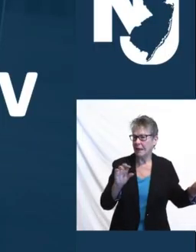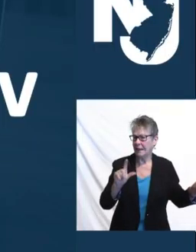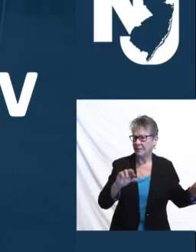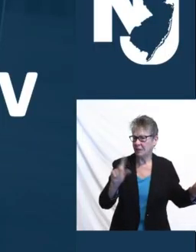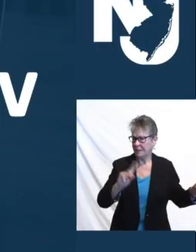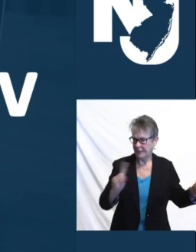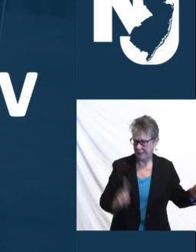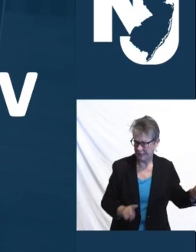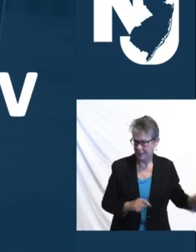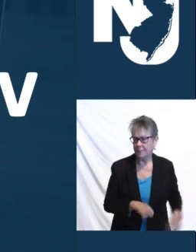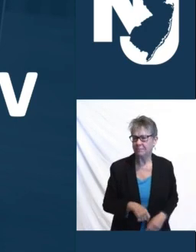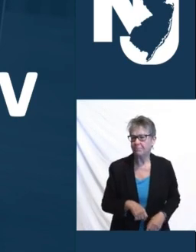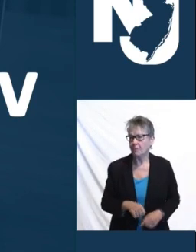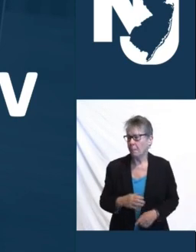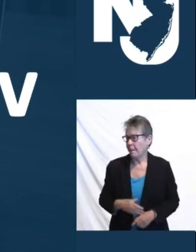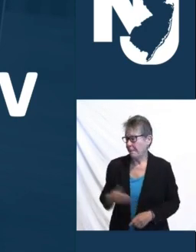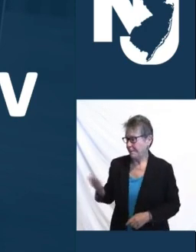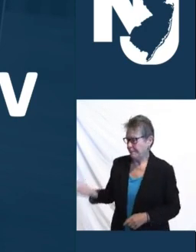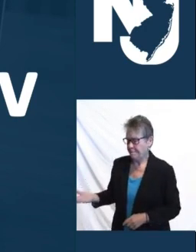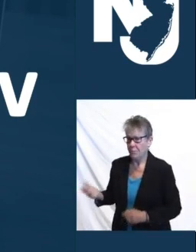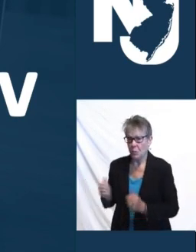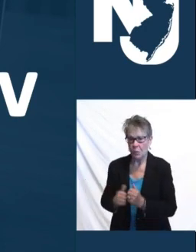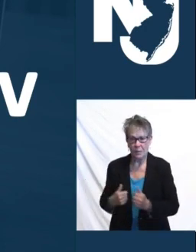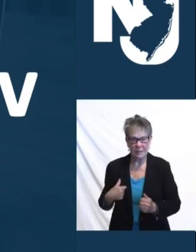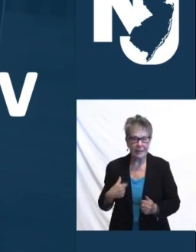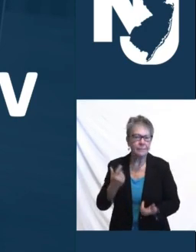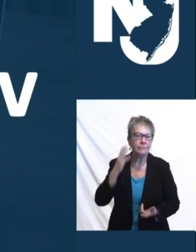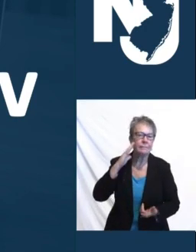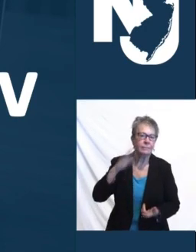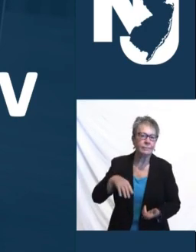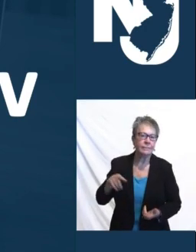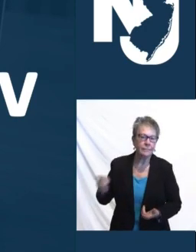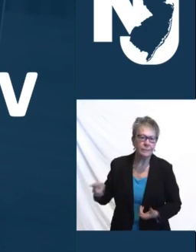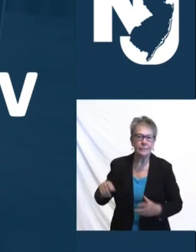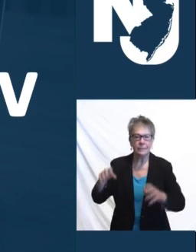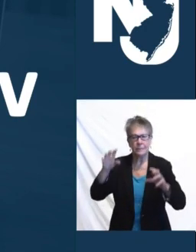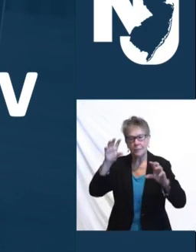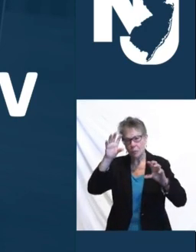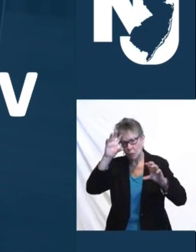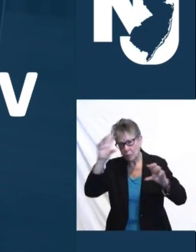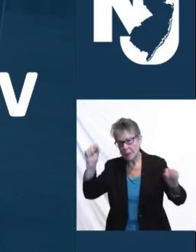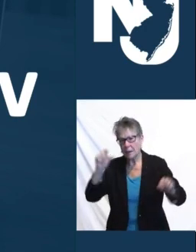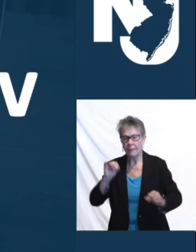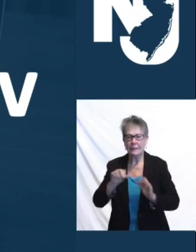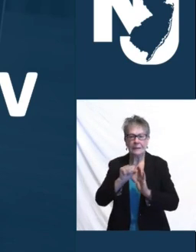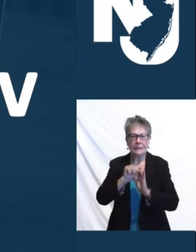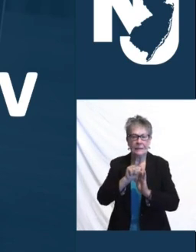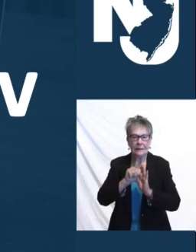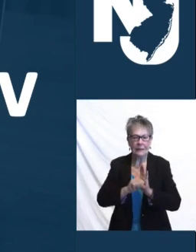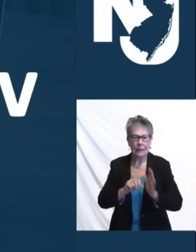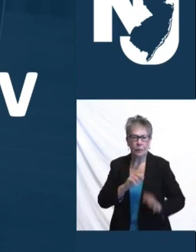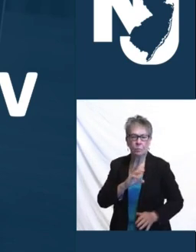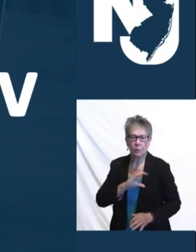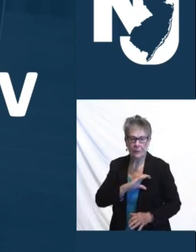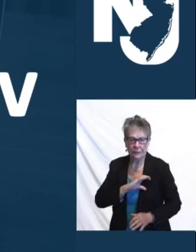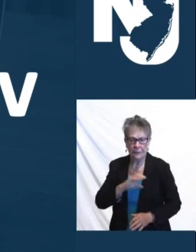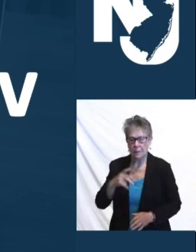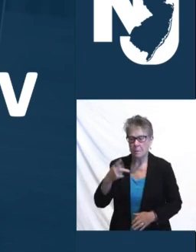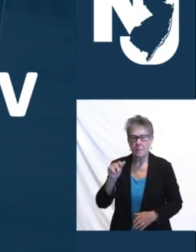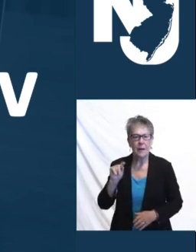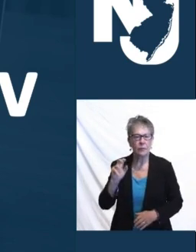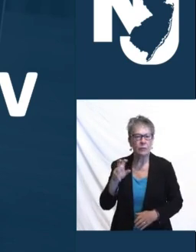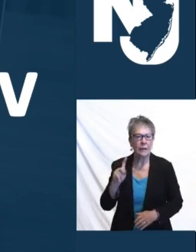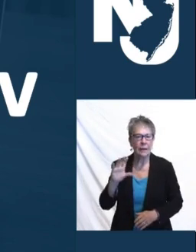always, the guy to my left who needs no introduction. Superintendent of the State Police, Colonel Pat Callahan. We have Chief Counsel